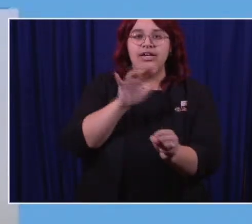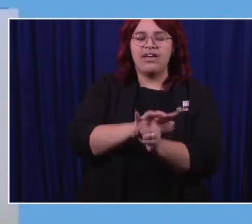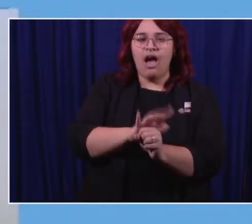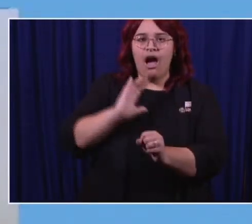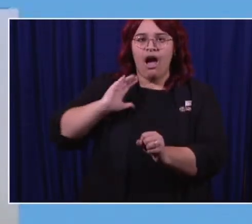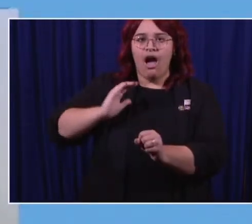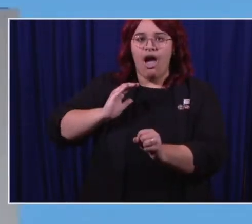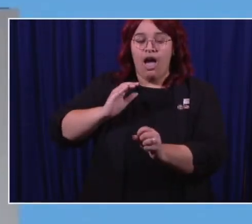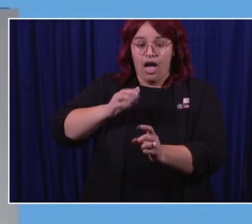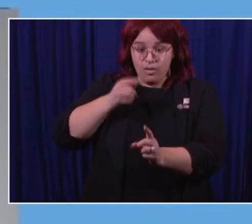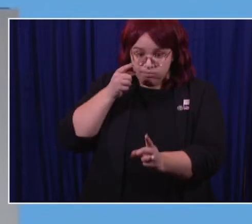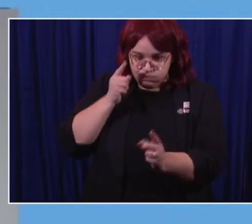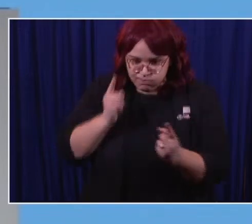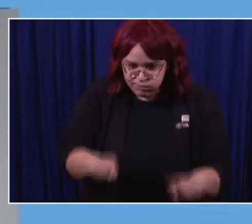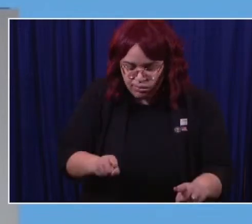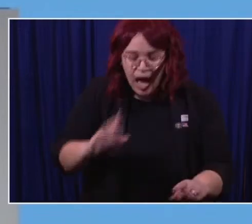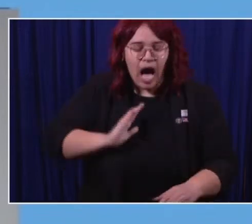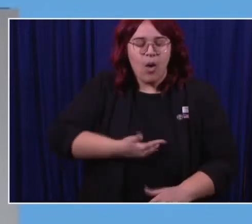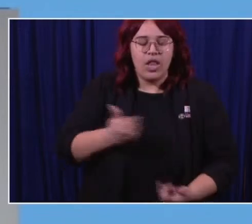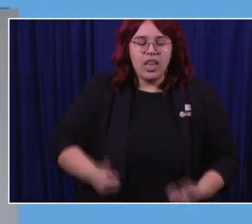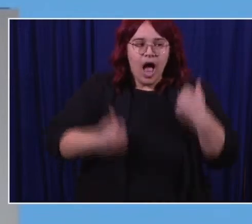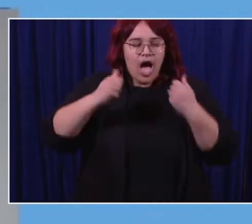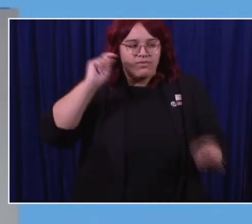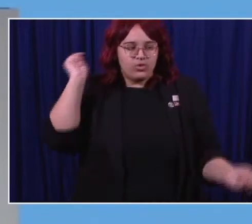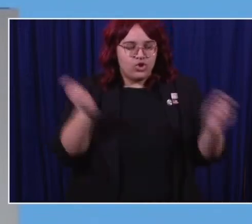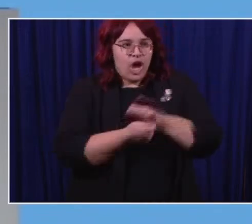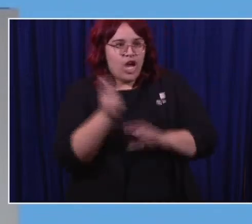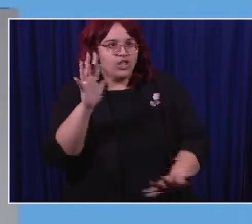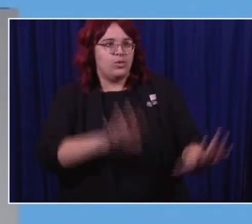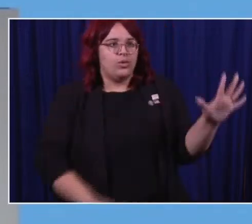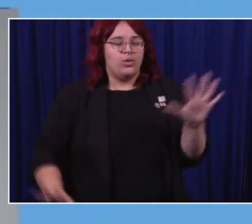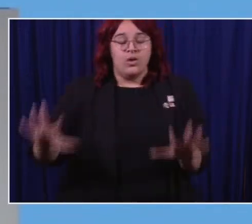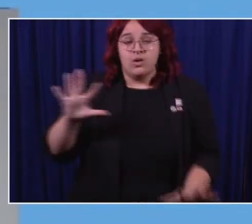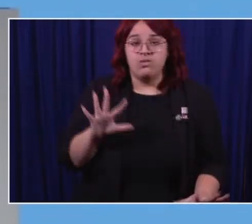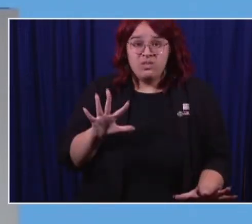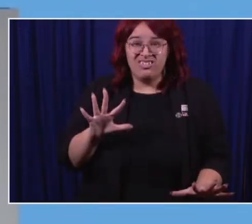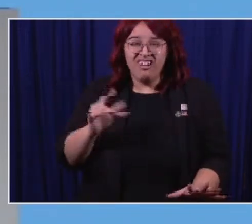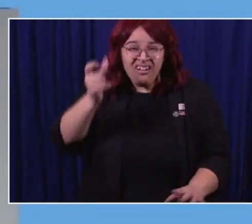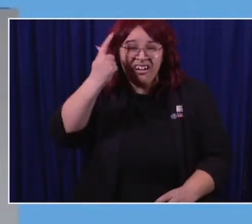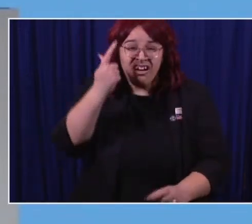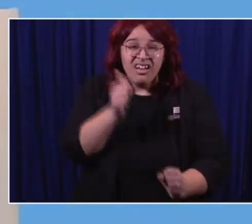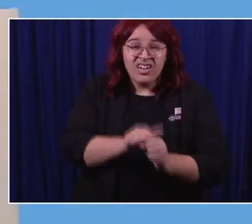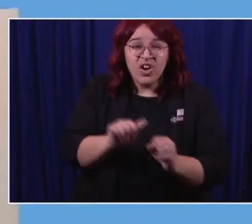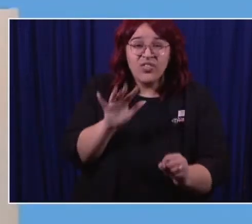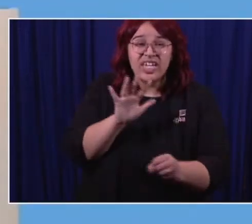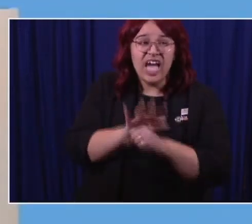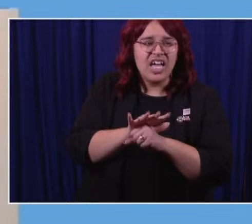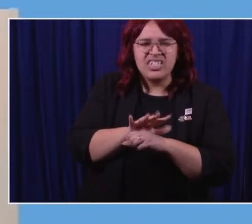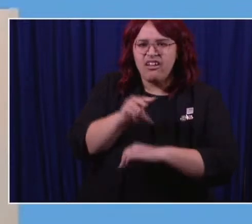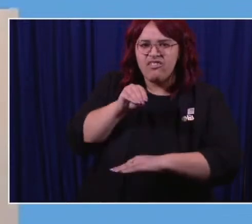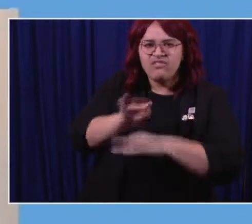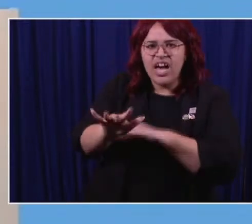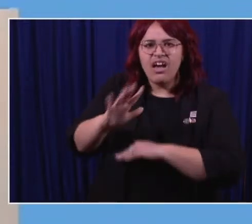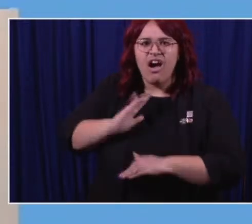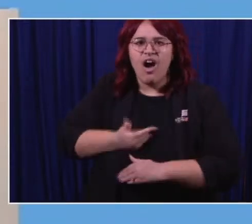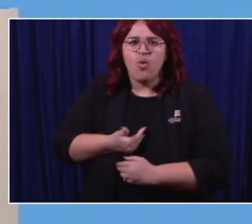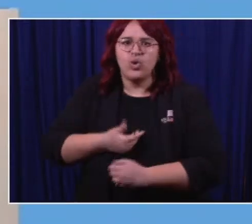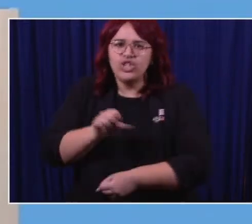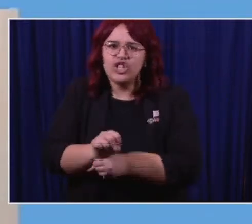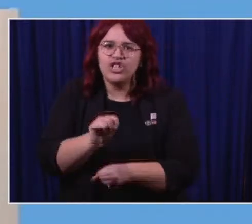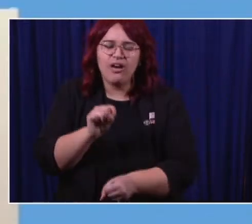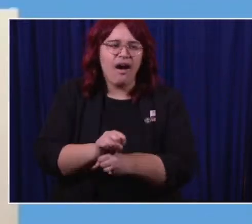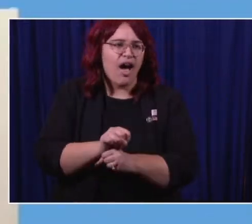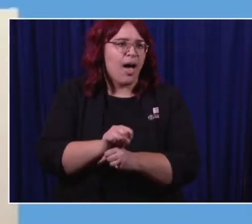our communities. COVID-19 has impacted our jobs, our children's ability to go to